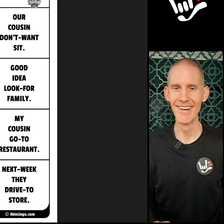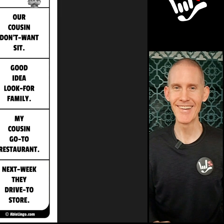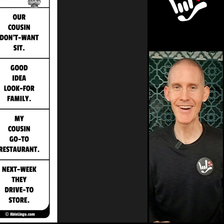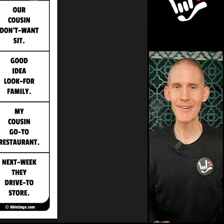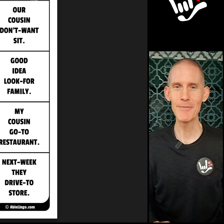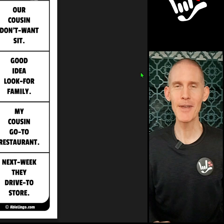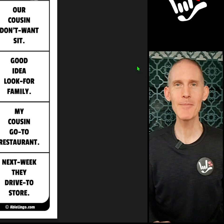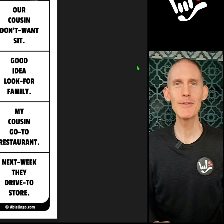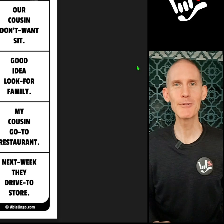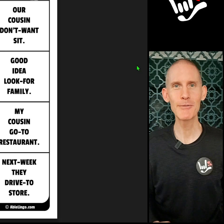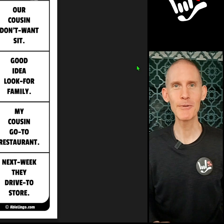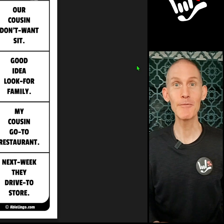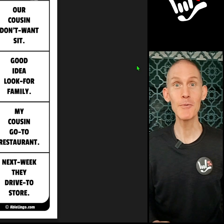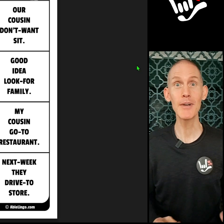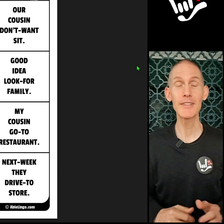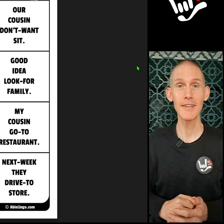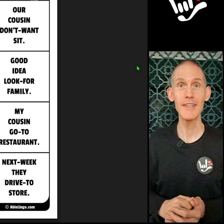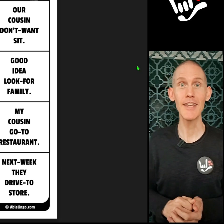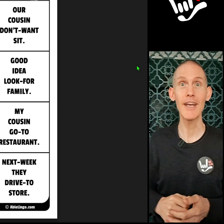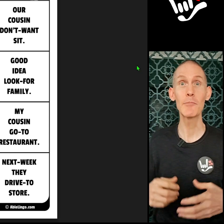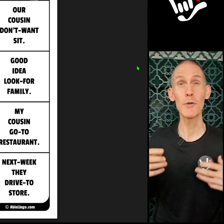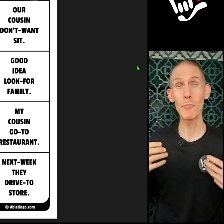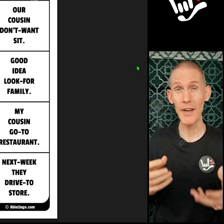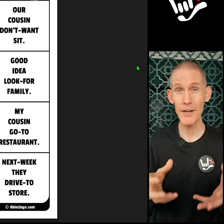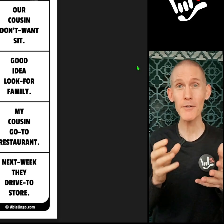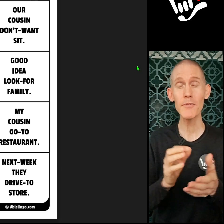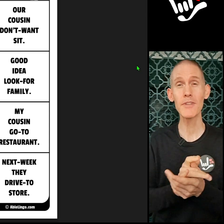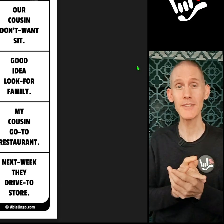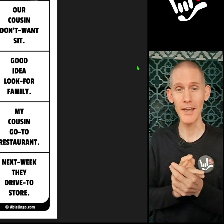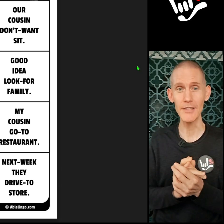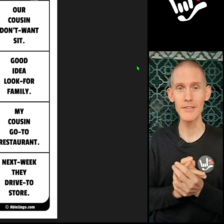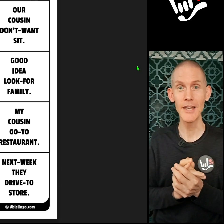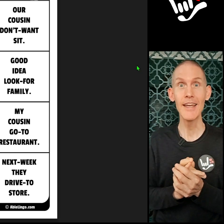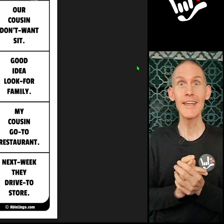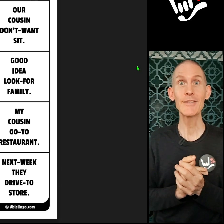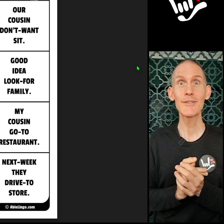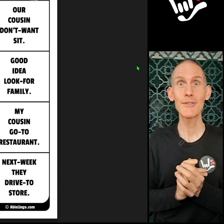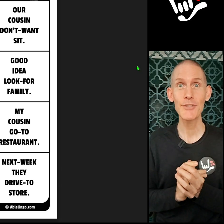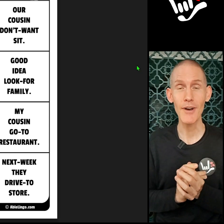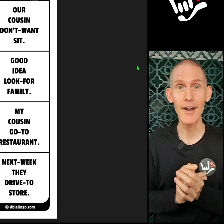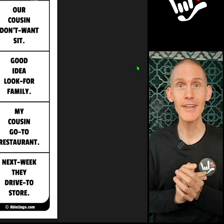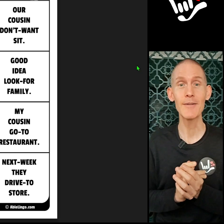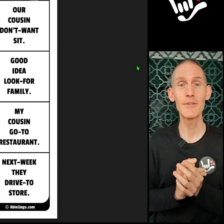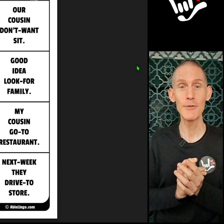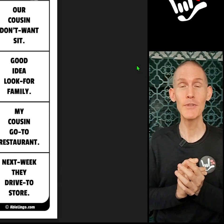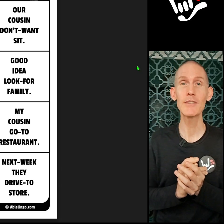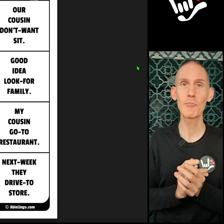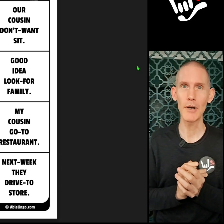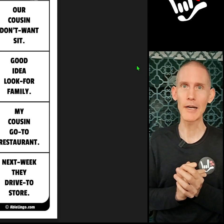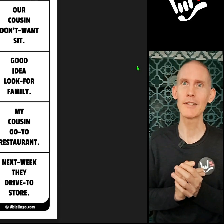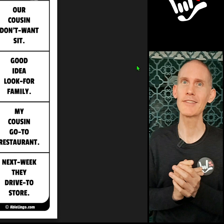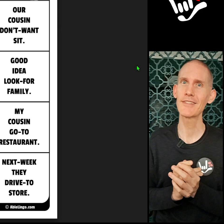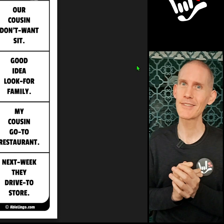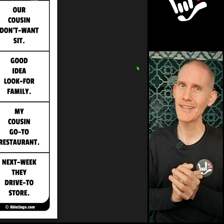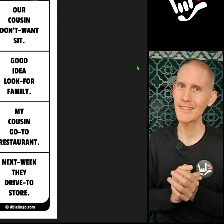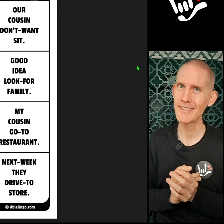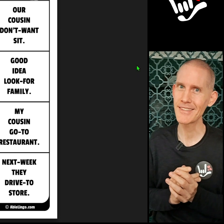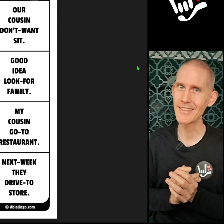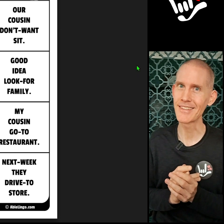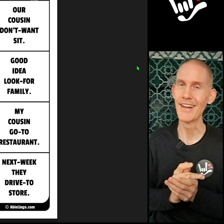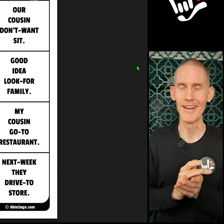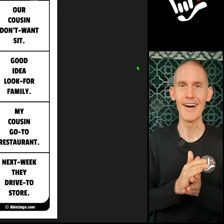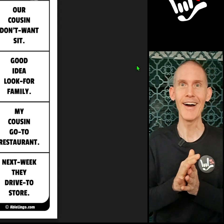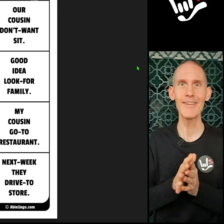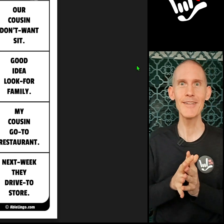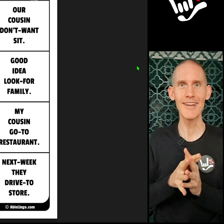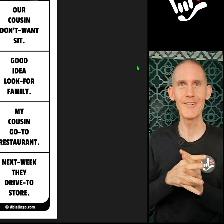Aha! Now it may be useful if you want to study ahead and prepare for the test is to sign and do these practice